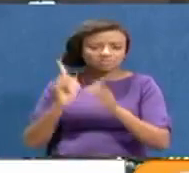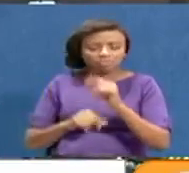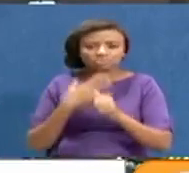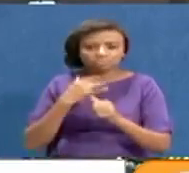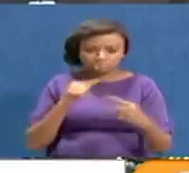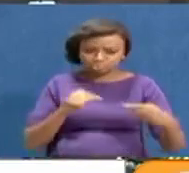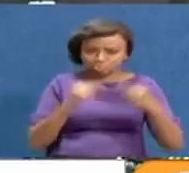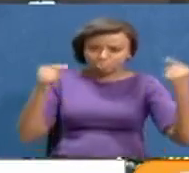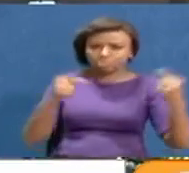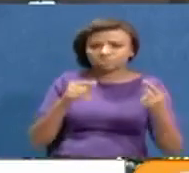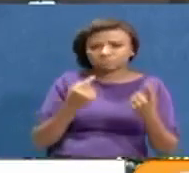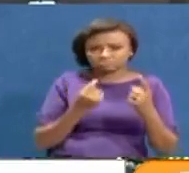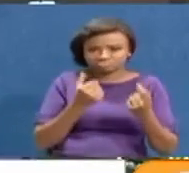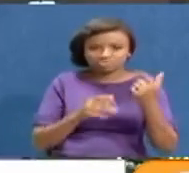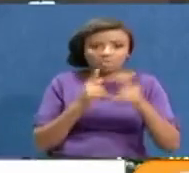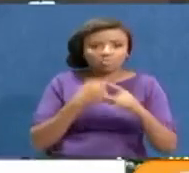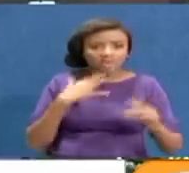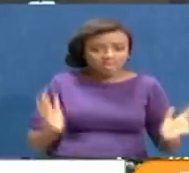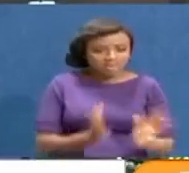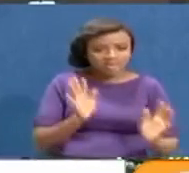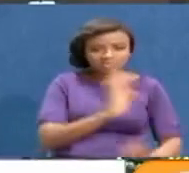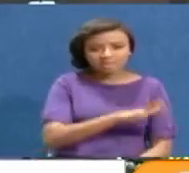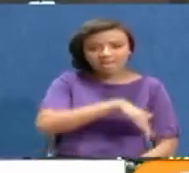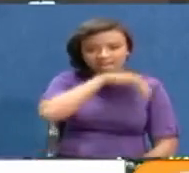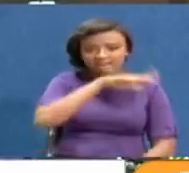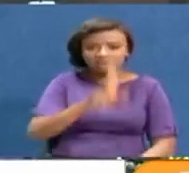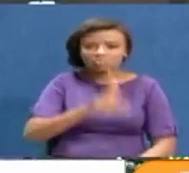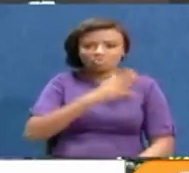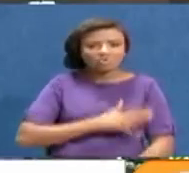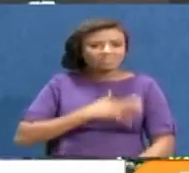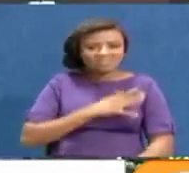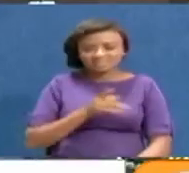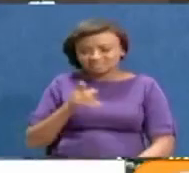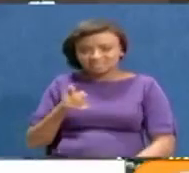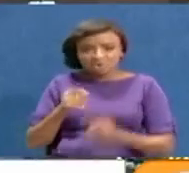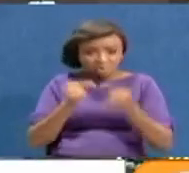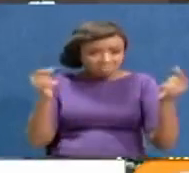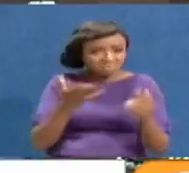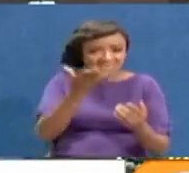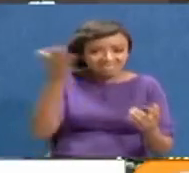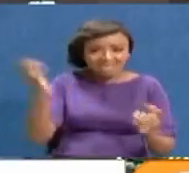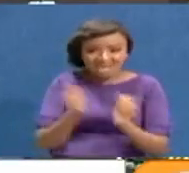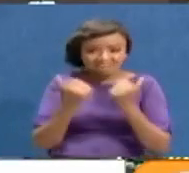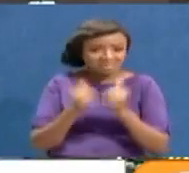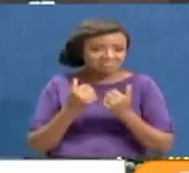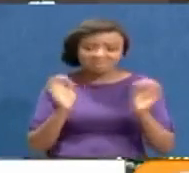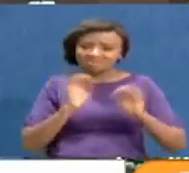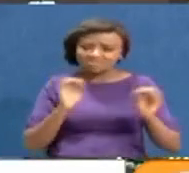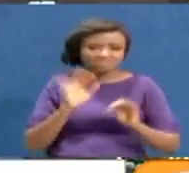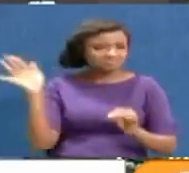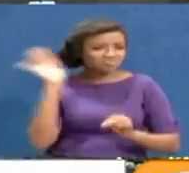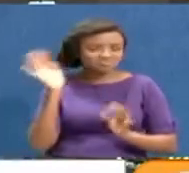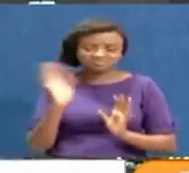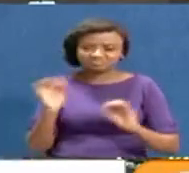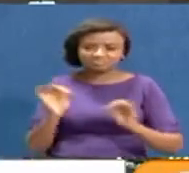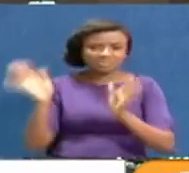today, urging President Uhuru Kenyatta and ODM leader Raila Odinga to ignore those calling for a review of the recently launched BBI report, saying